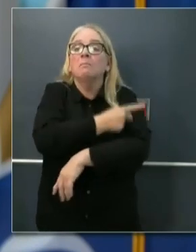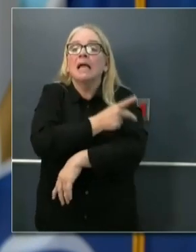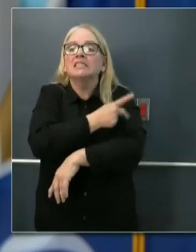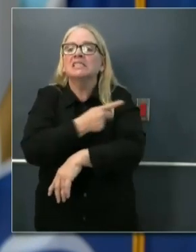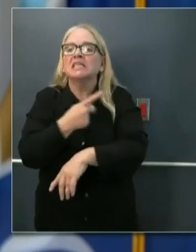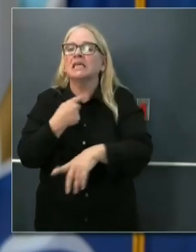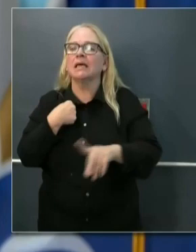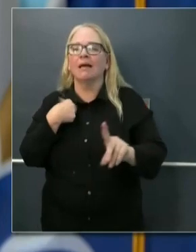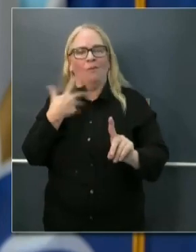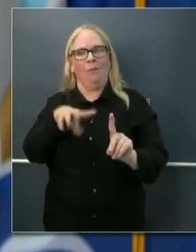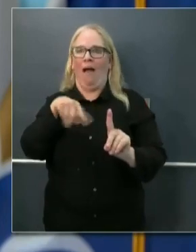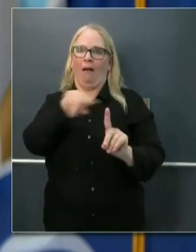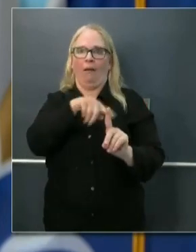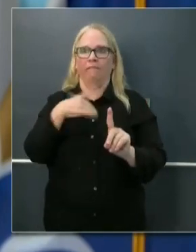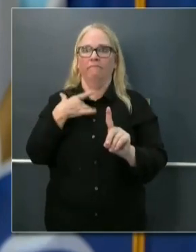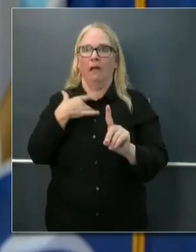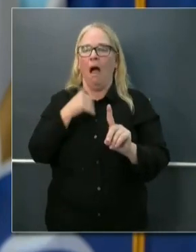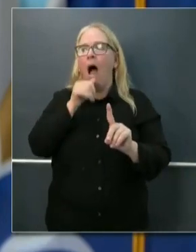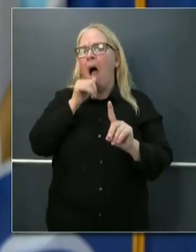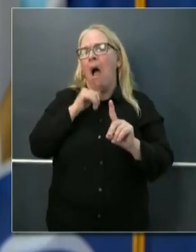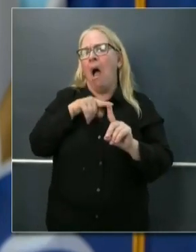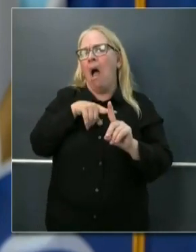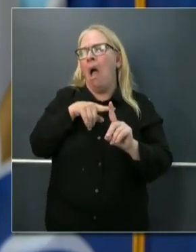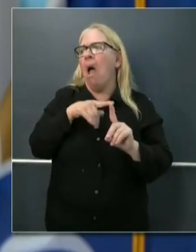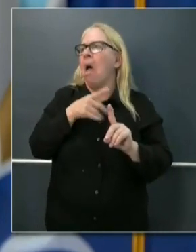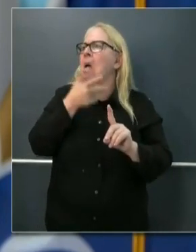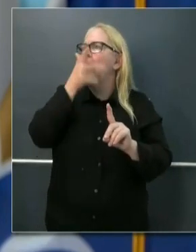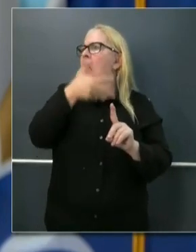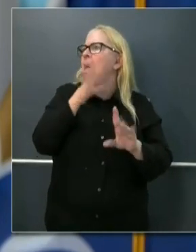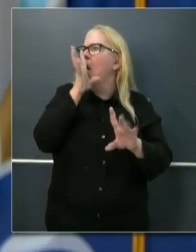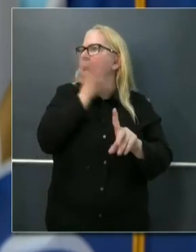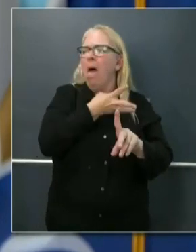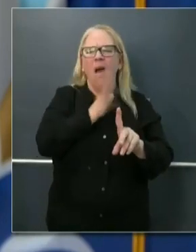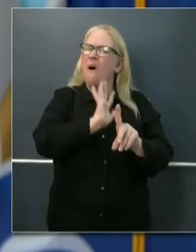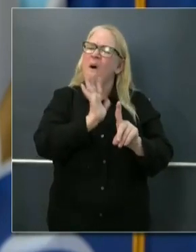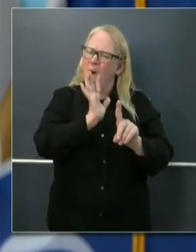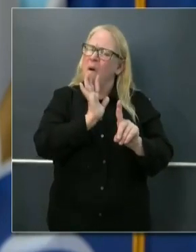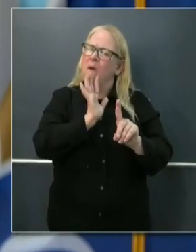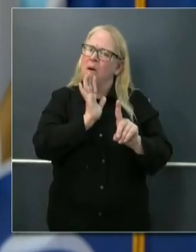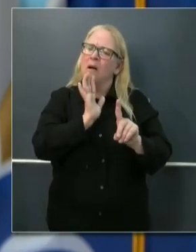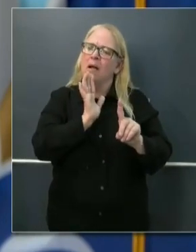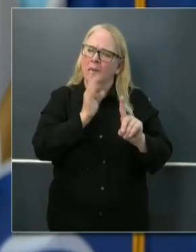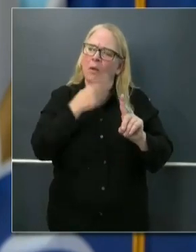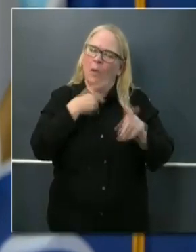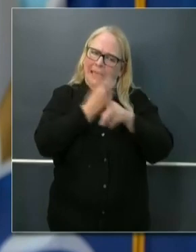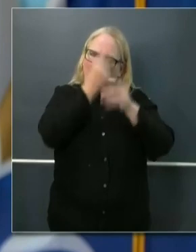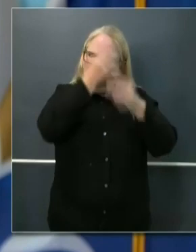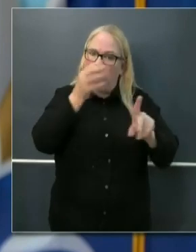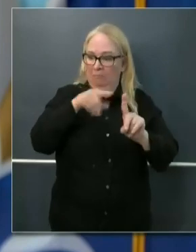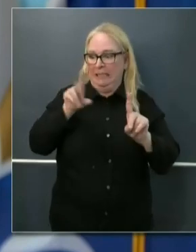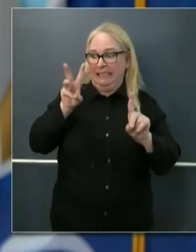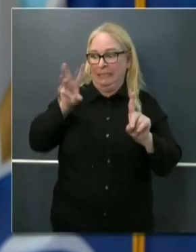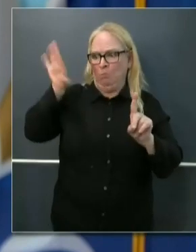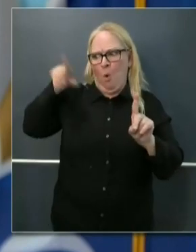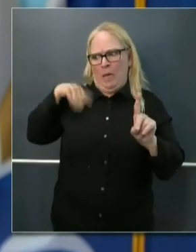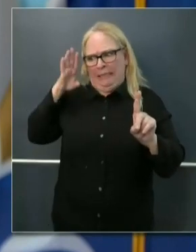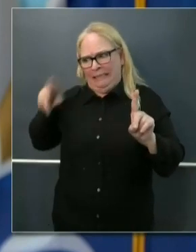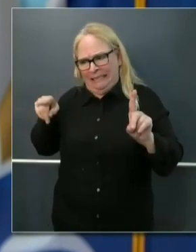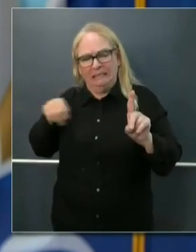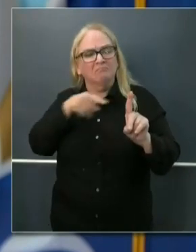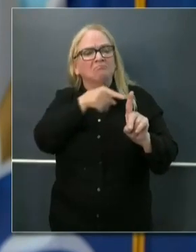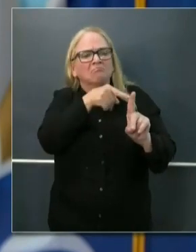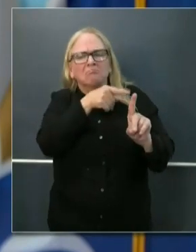be. I'm not. But when that information is available, we'll also be providing that. But there are HIPAA issues